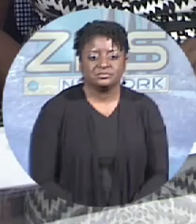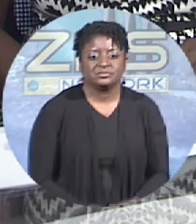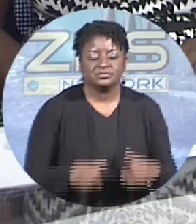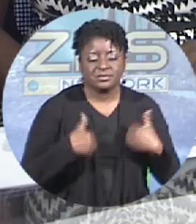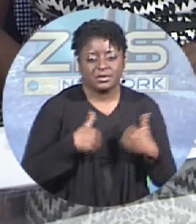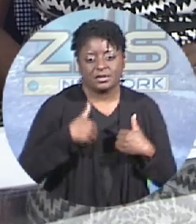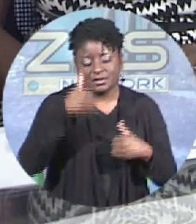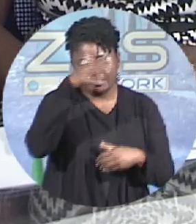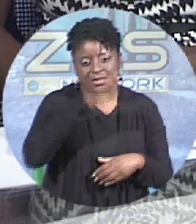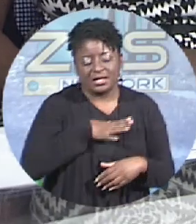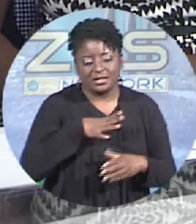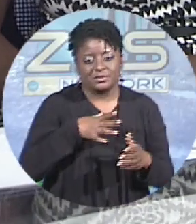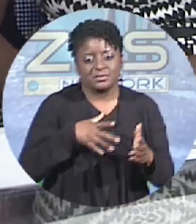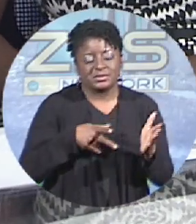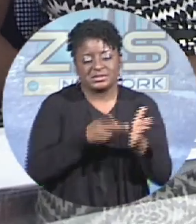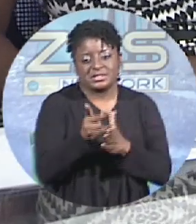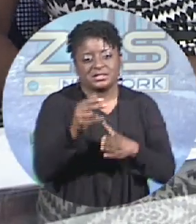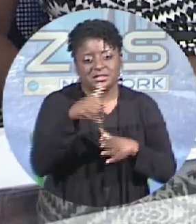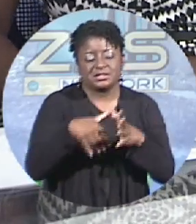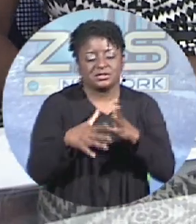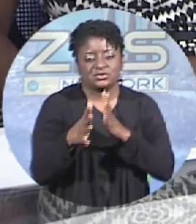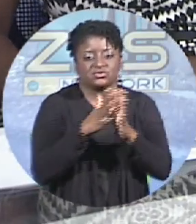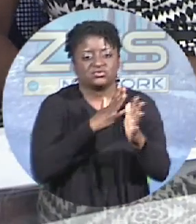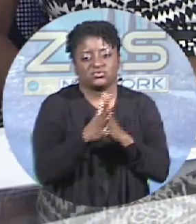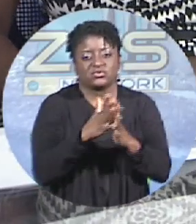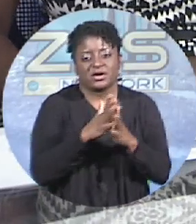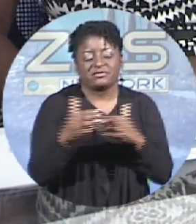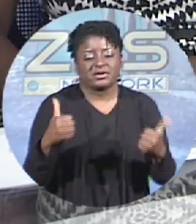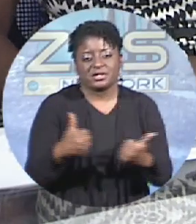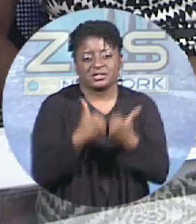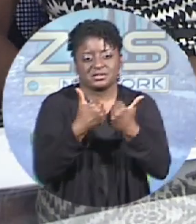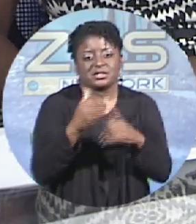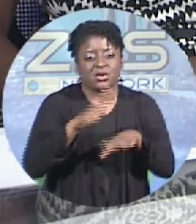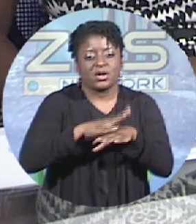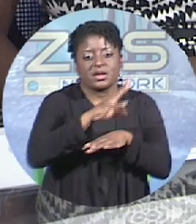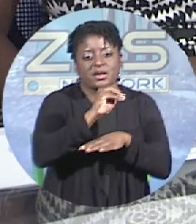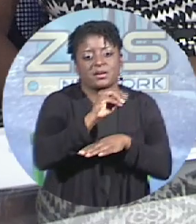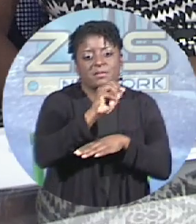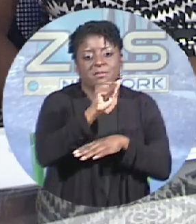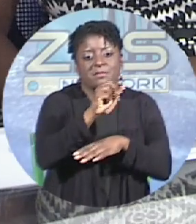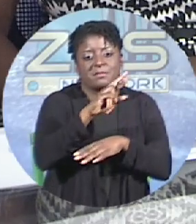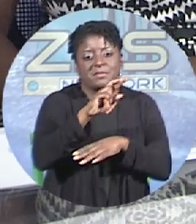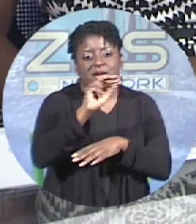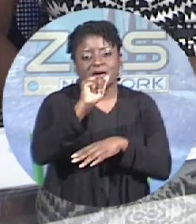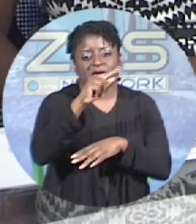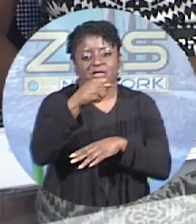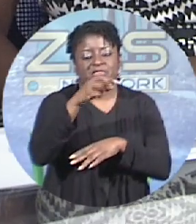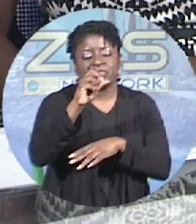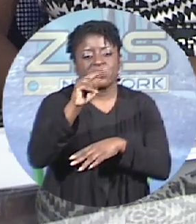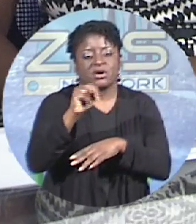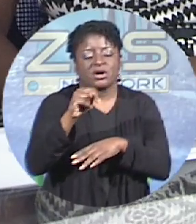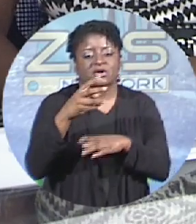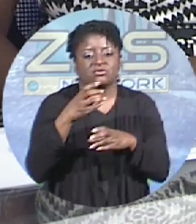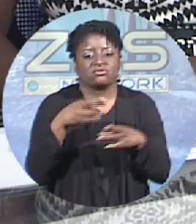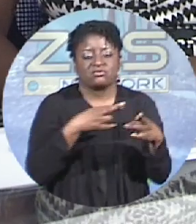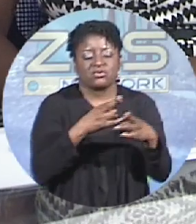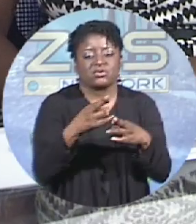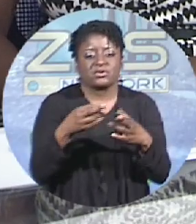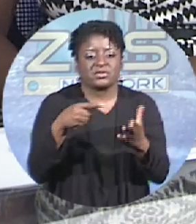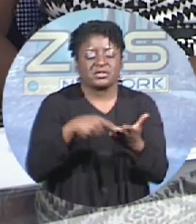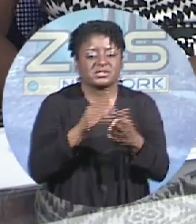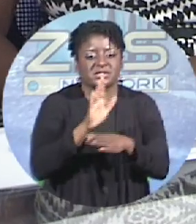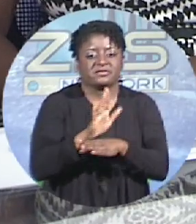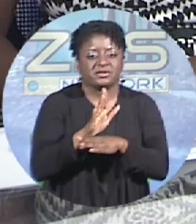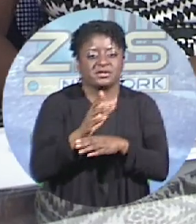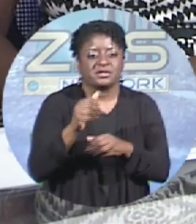A young man was killed in a traffic mishap on Marathon Road this evening. We're told that the motorcycle was left lying in the middle of the